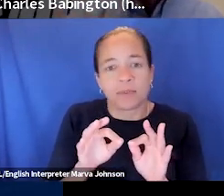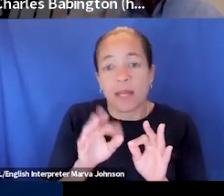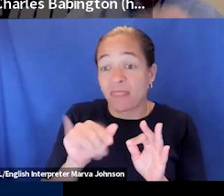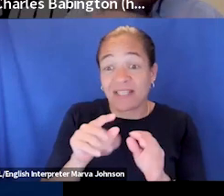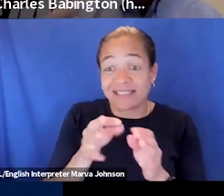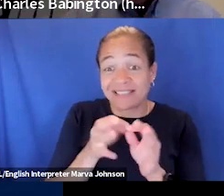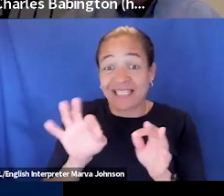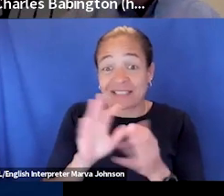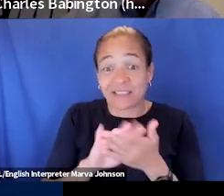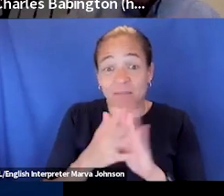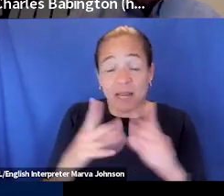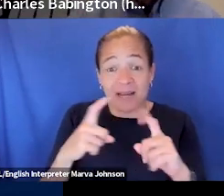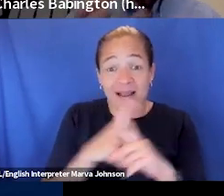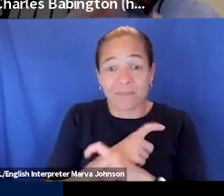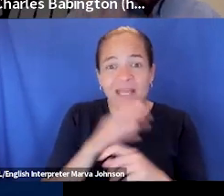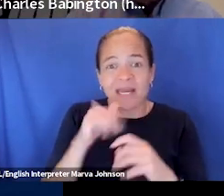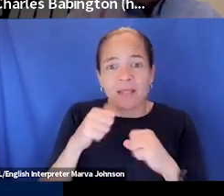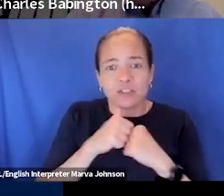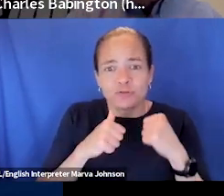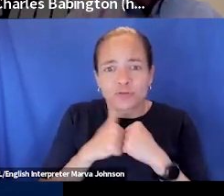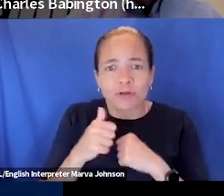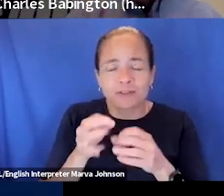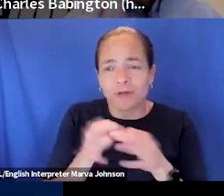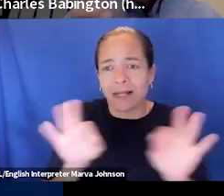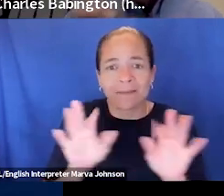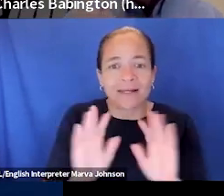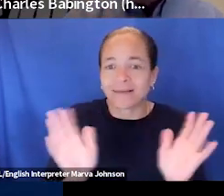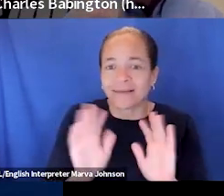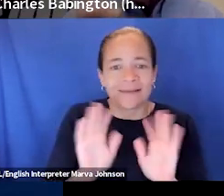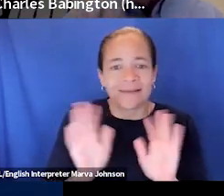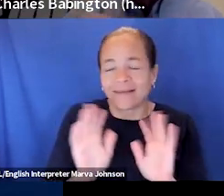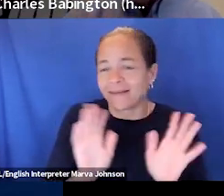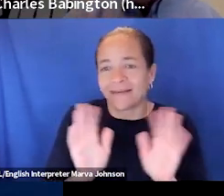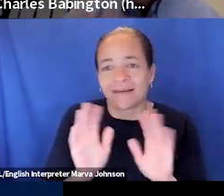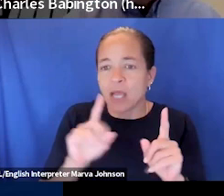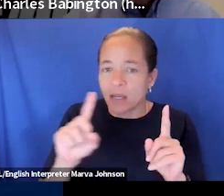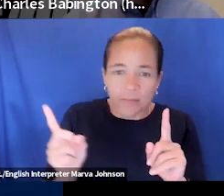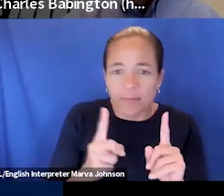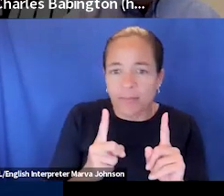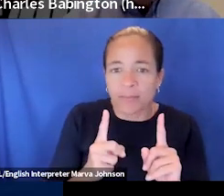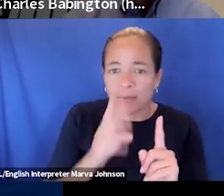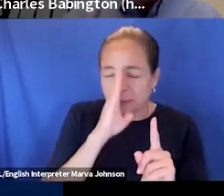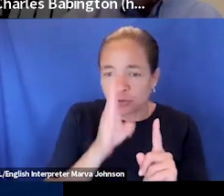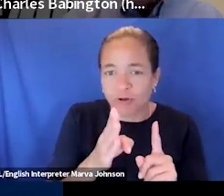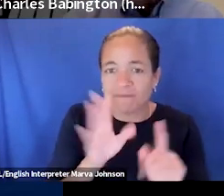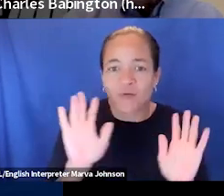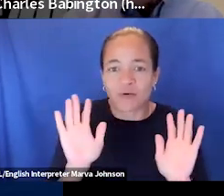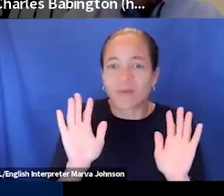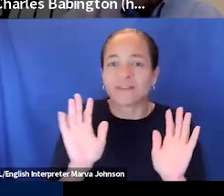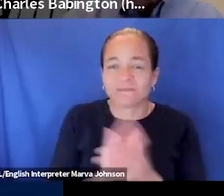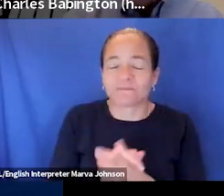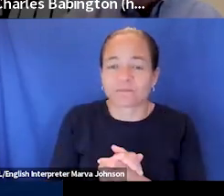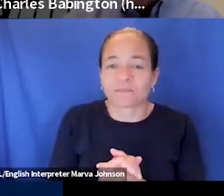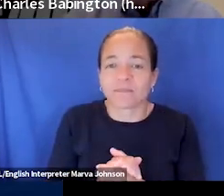complicated. Don't try to make the structure complicated. Try to strip it down, short, straightforward. Nobody's going to think that you're